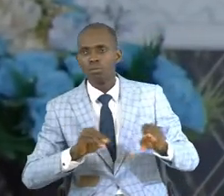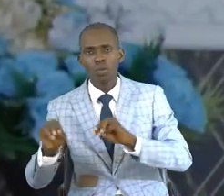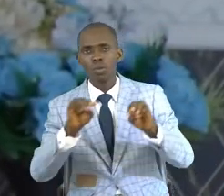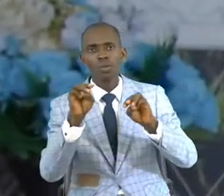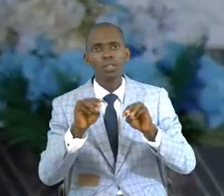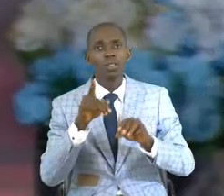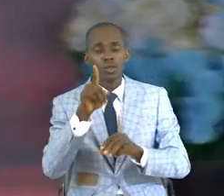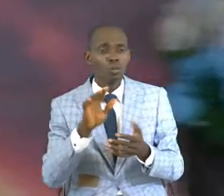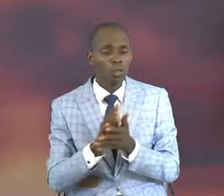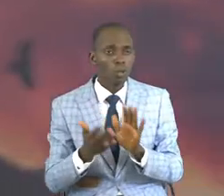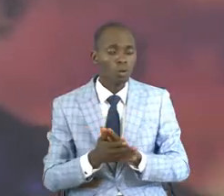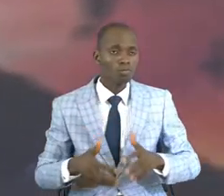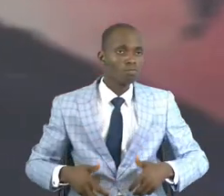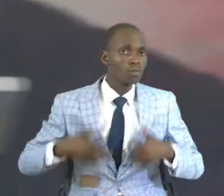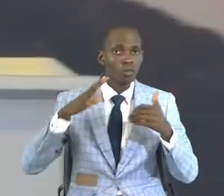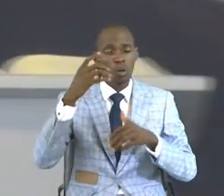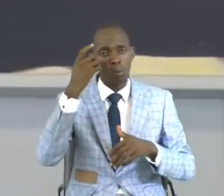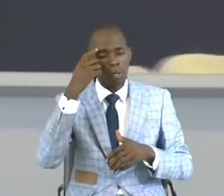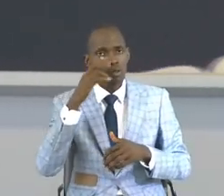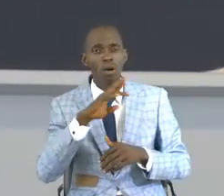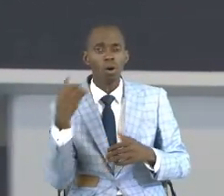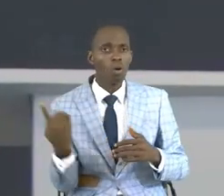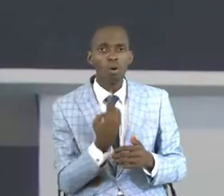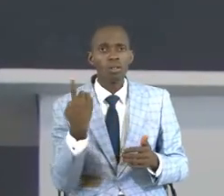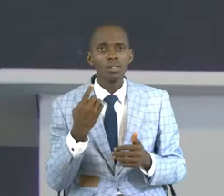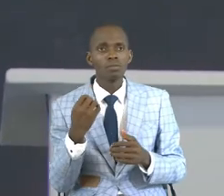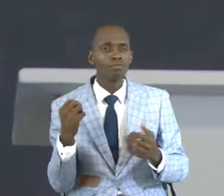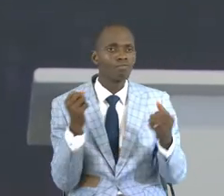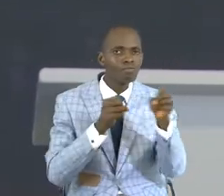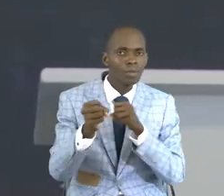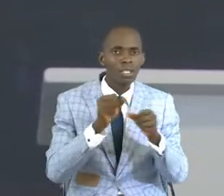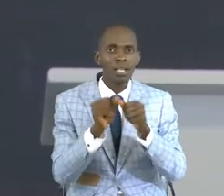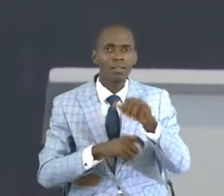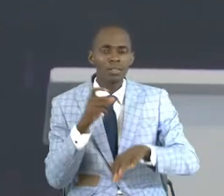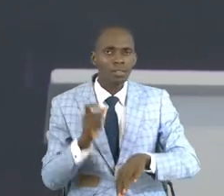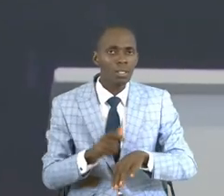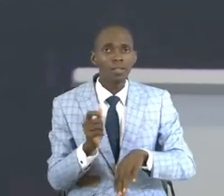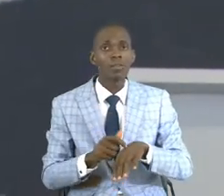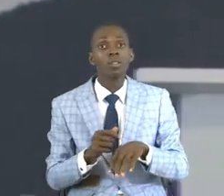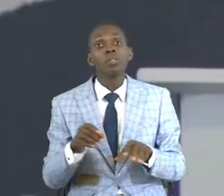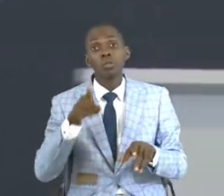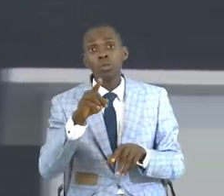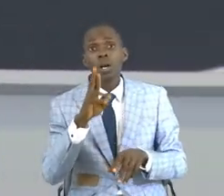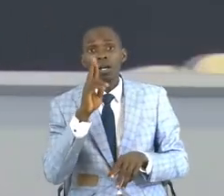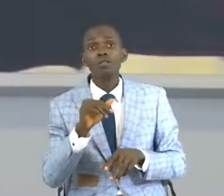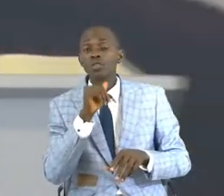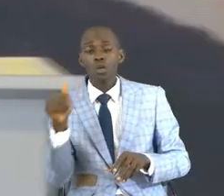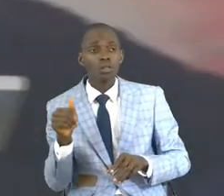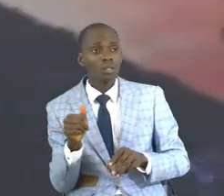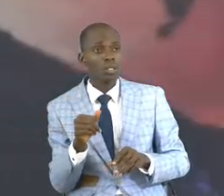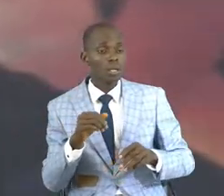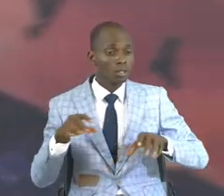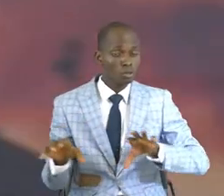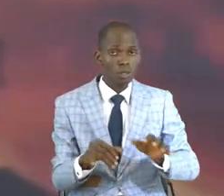angry, if your mind, you're violent on the inside, you're retaliating, even though you have not even taken action, you're a